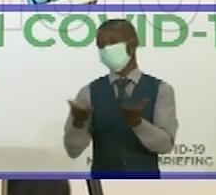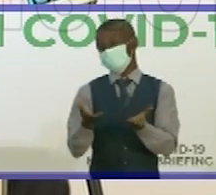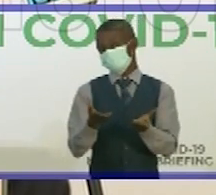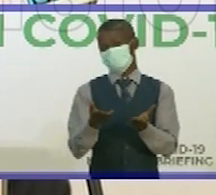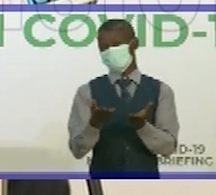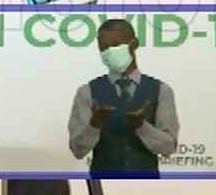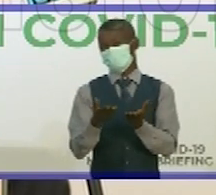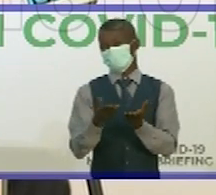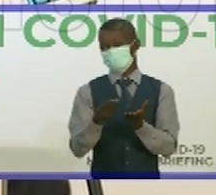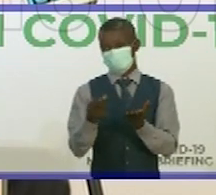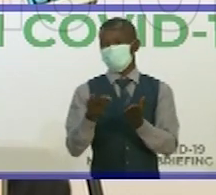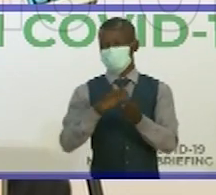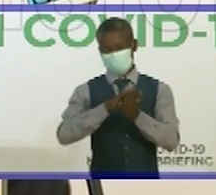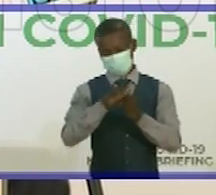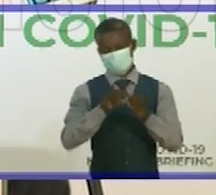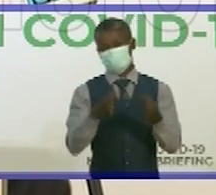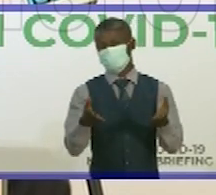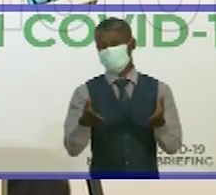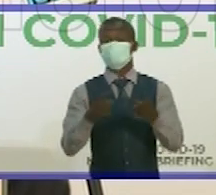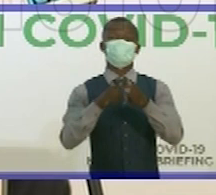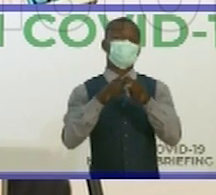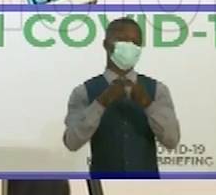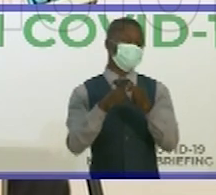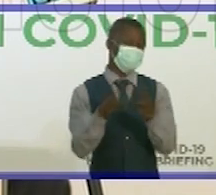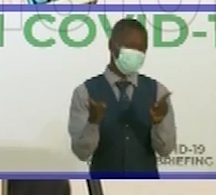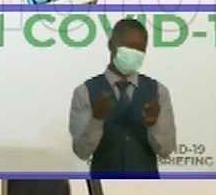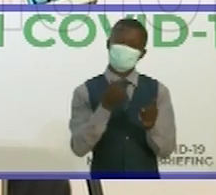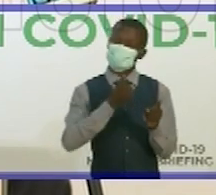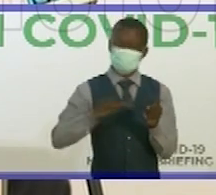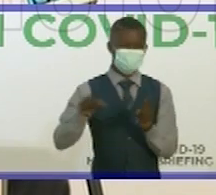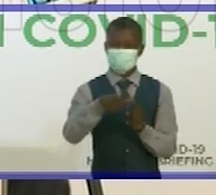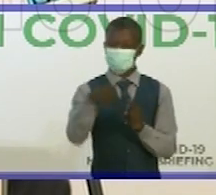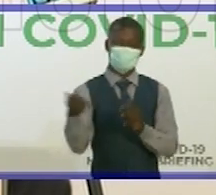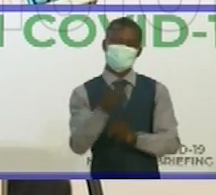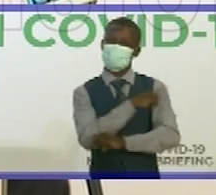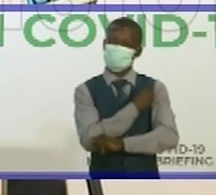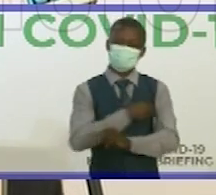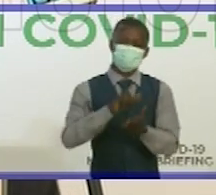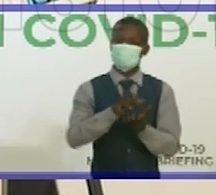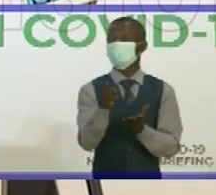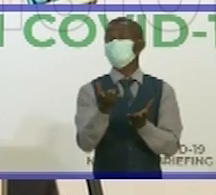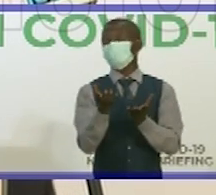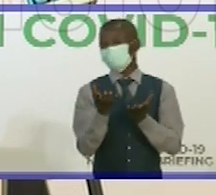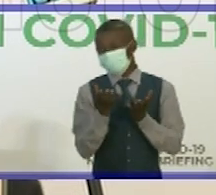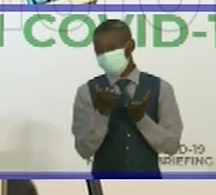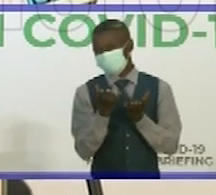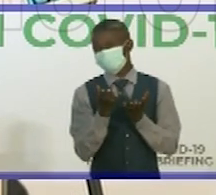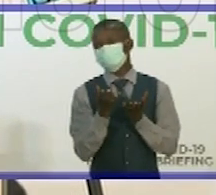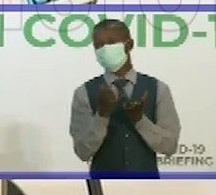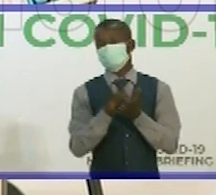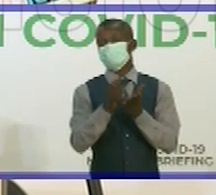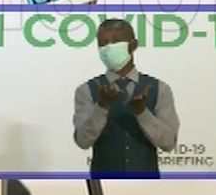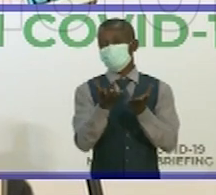of COVID-19. But any other hospital that intends or desires to participate in